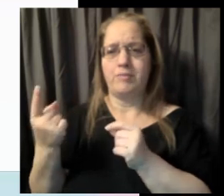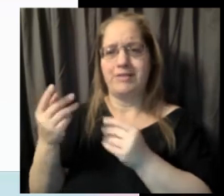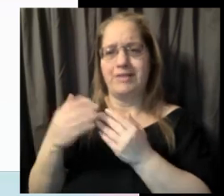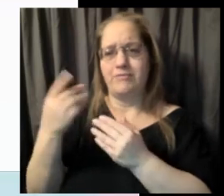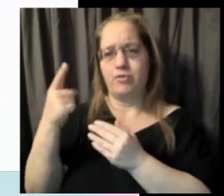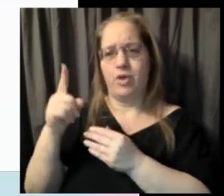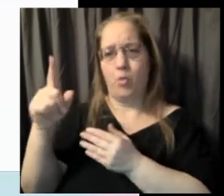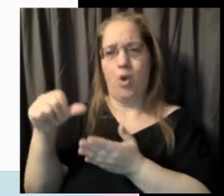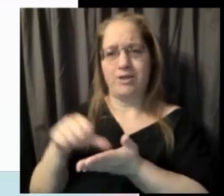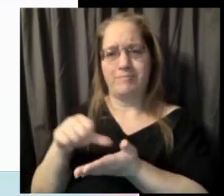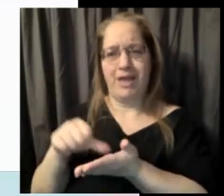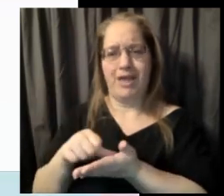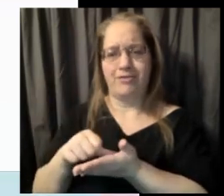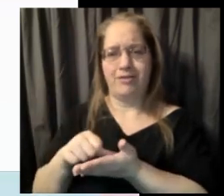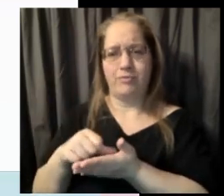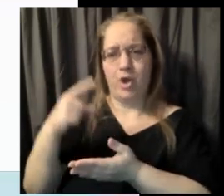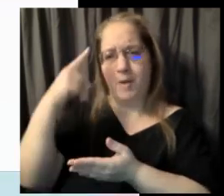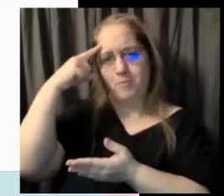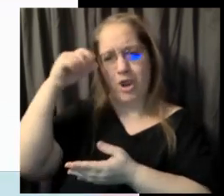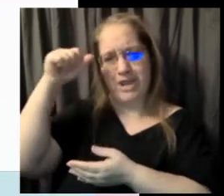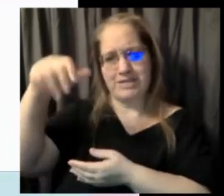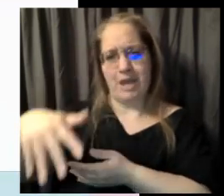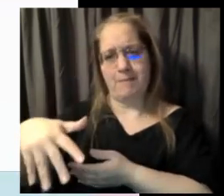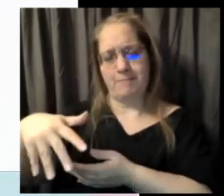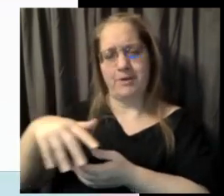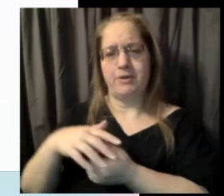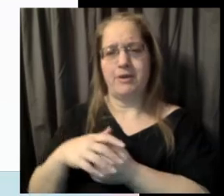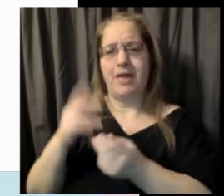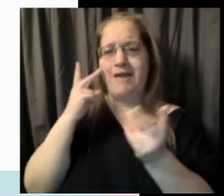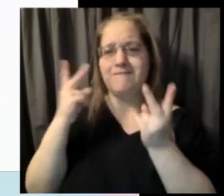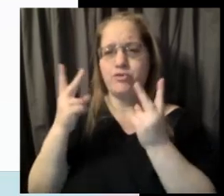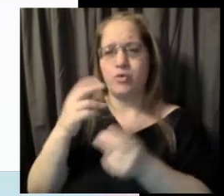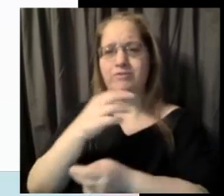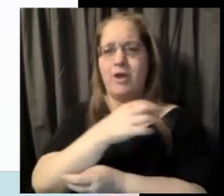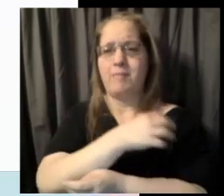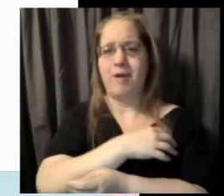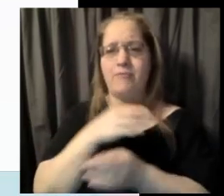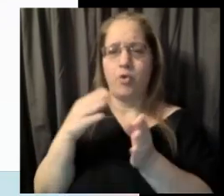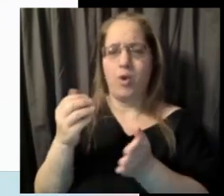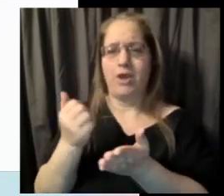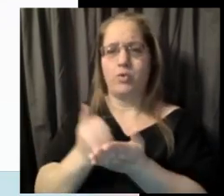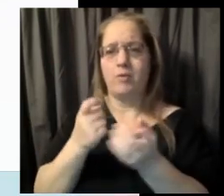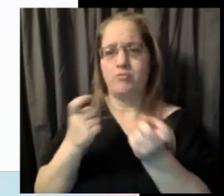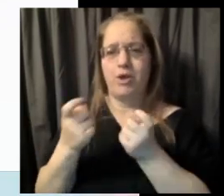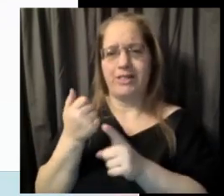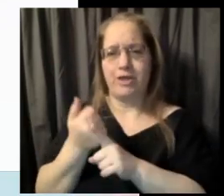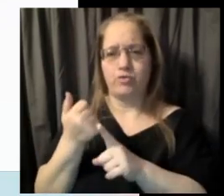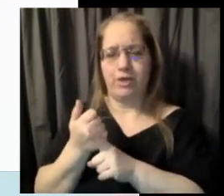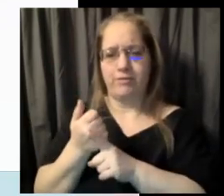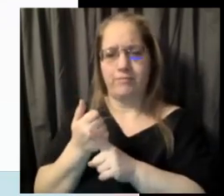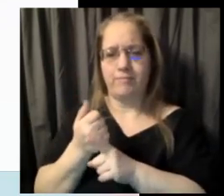dump, but something that's manageable. Visual is a very powerful way to get yourself regulated.